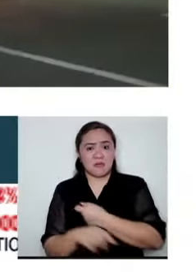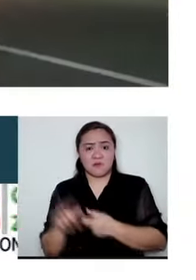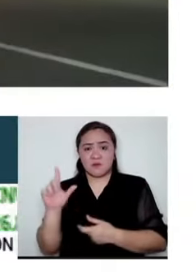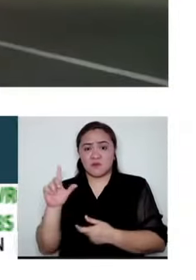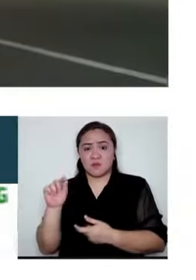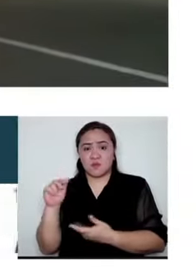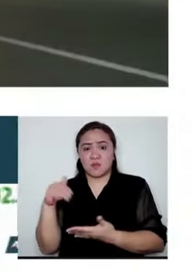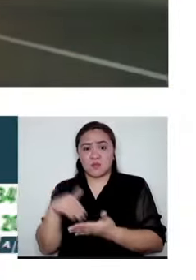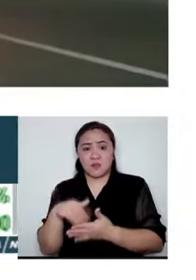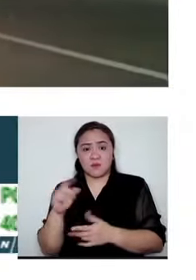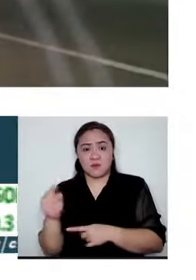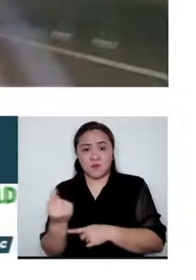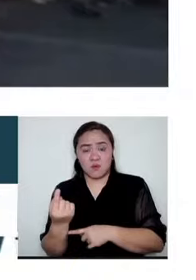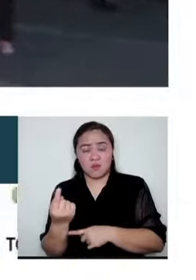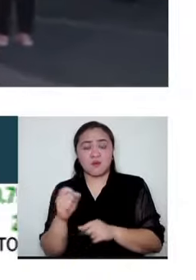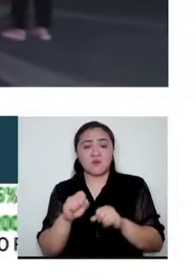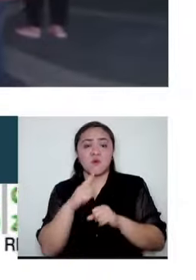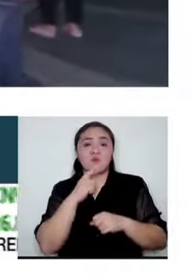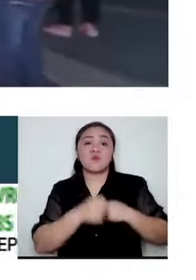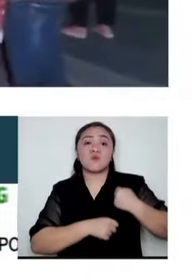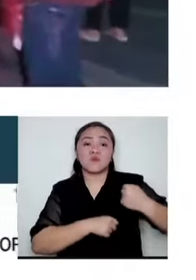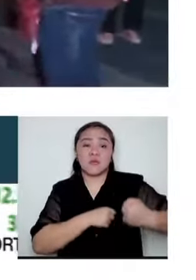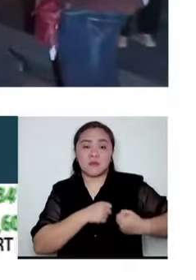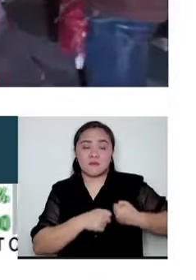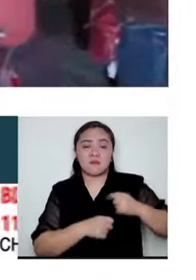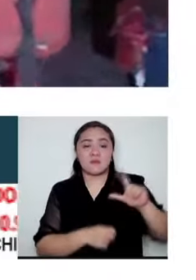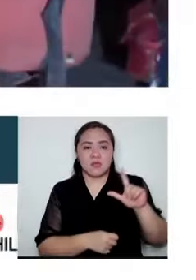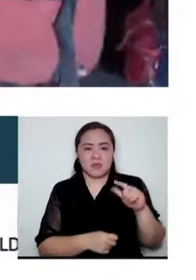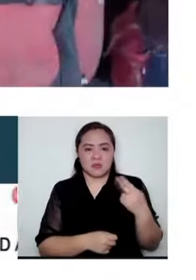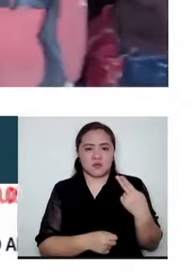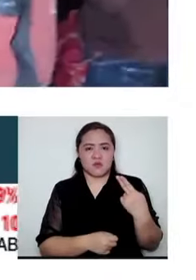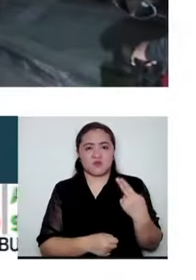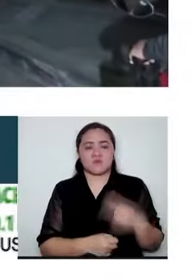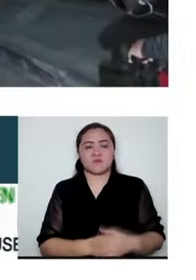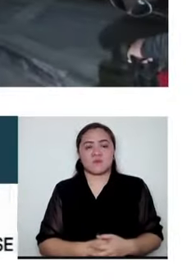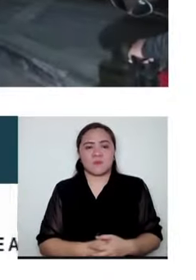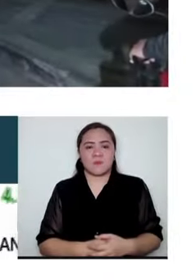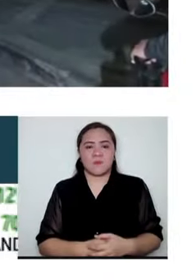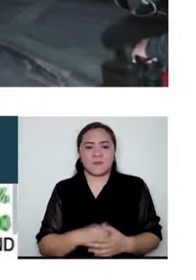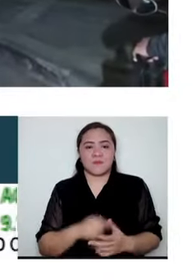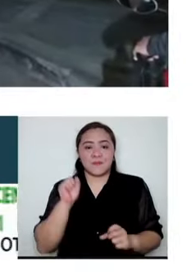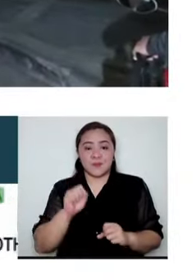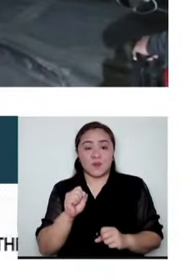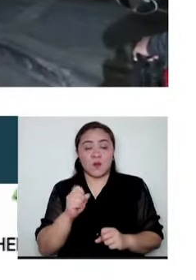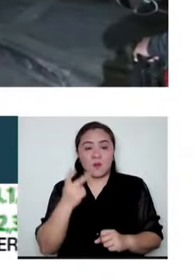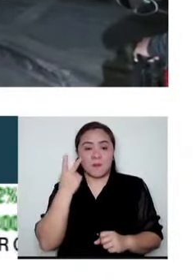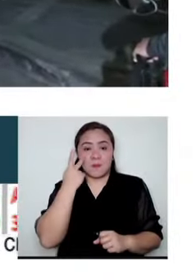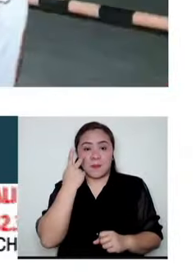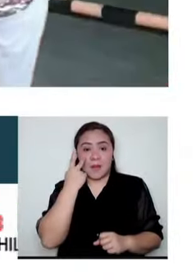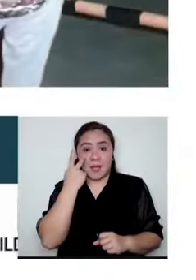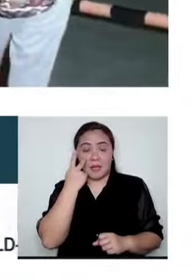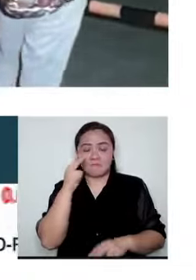sacrifices being made by the LGU. So I look at it